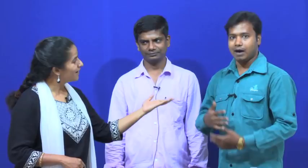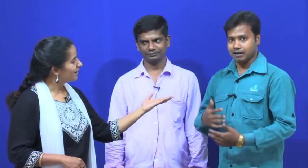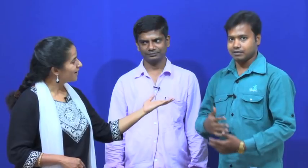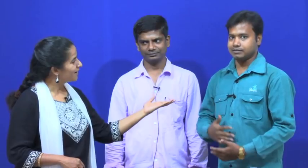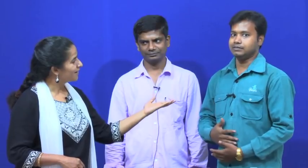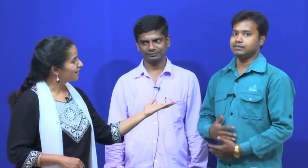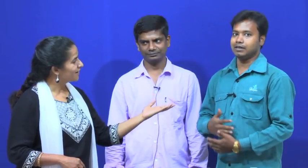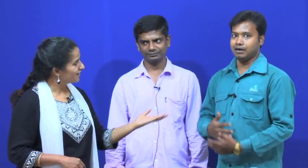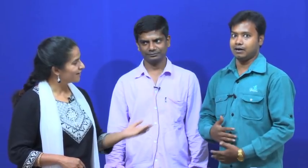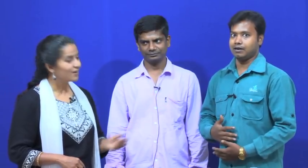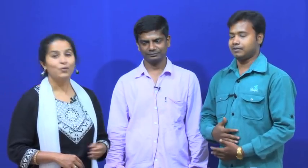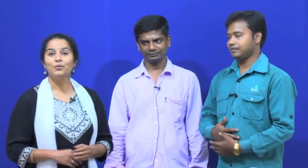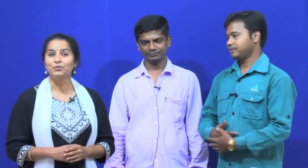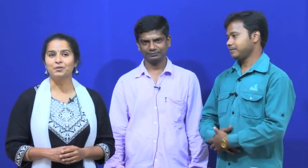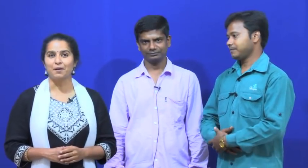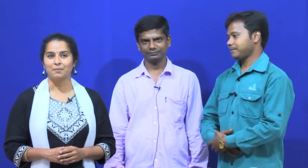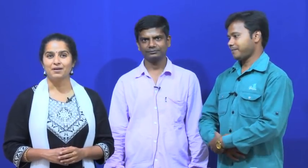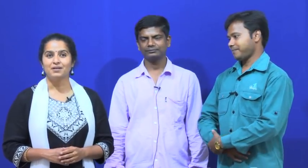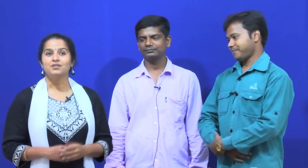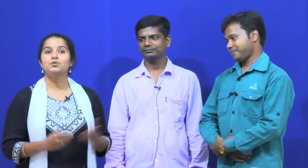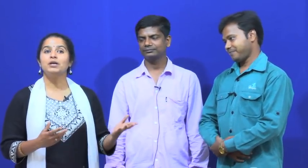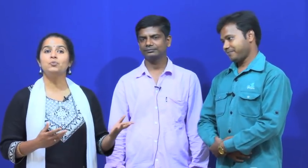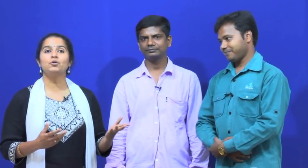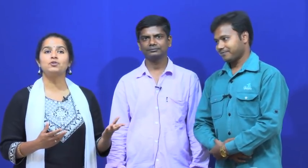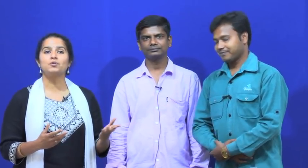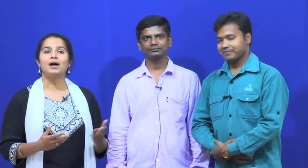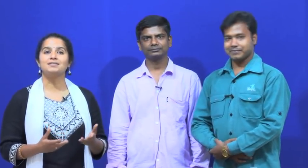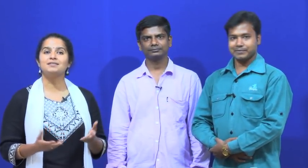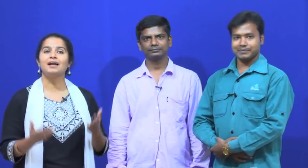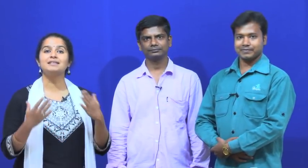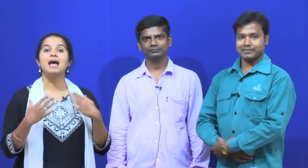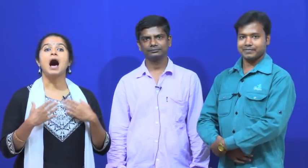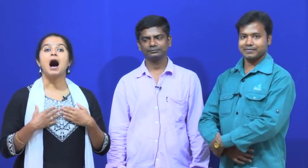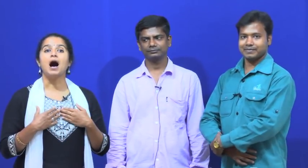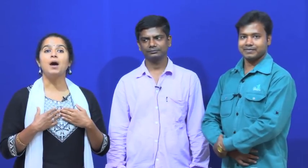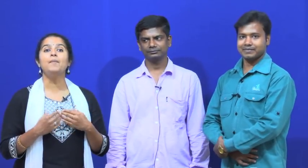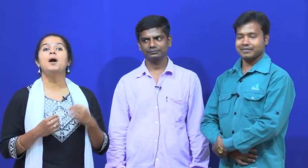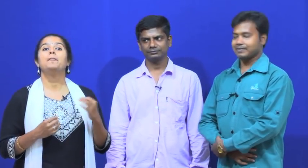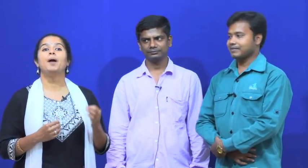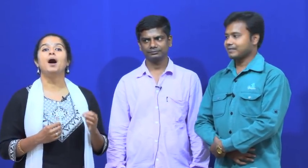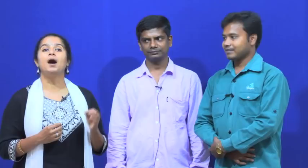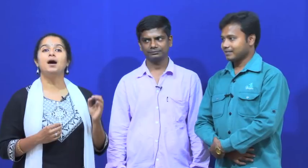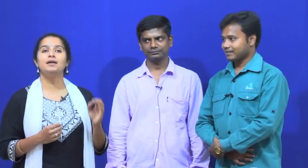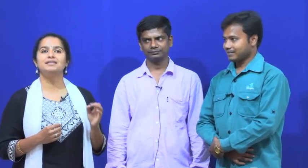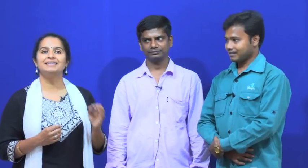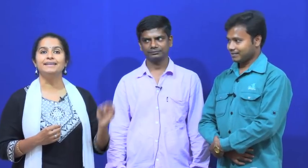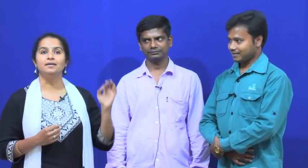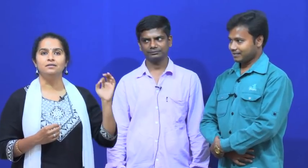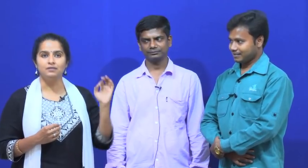Aham Bharatiyaha. Uttamam. So he would also answer as, Aham